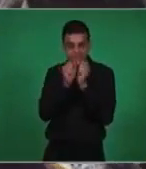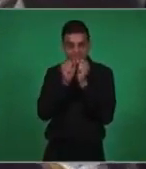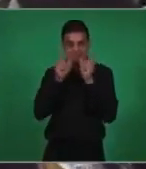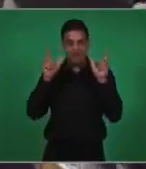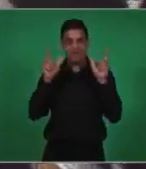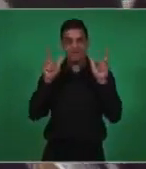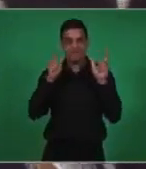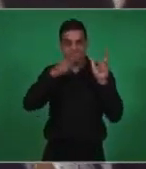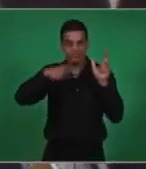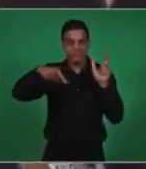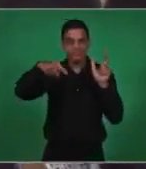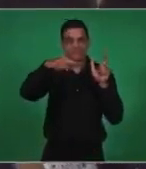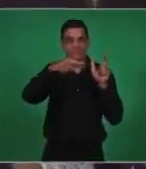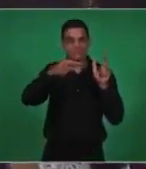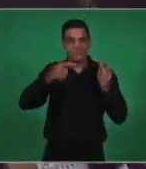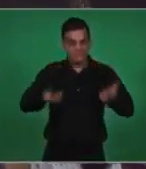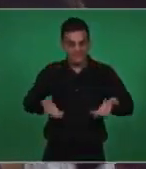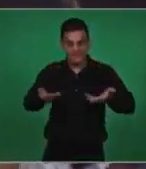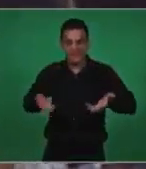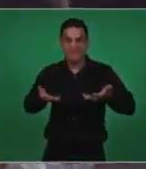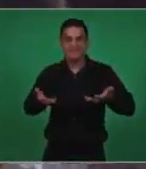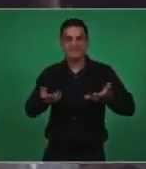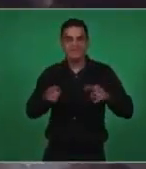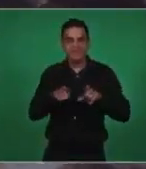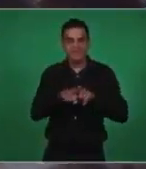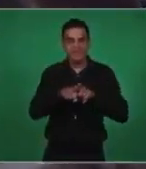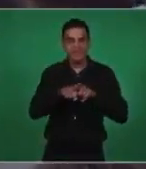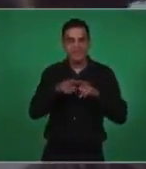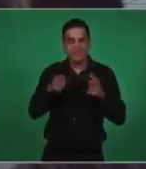awakening, revival,